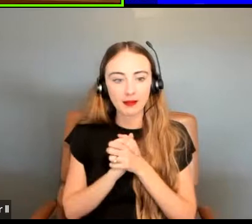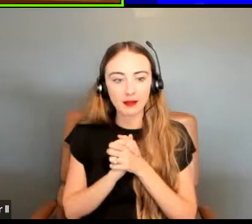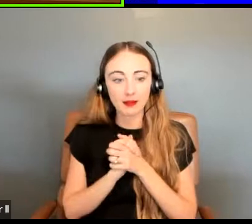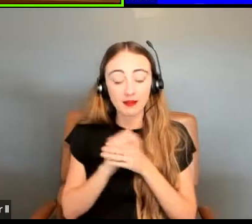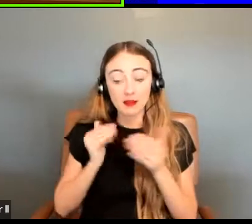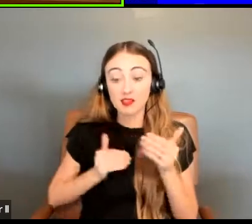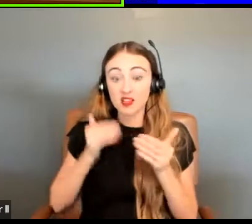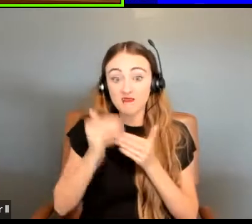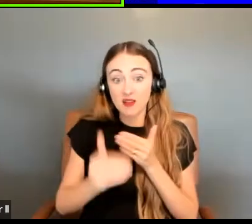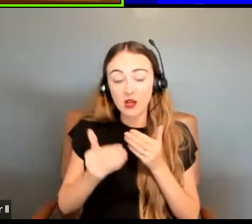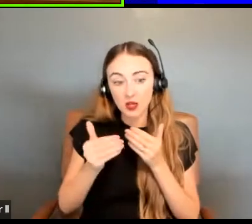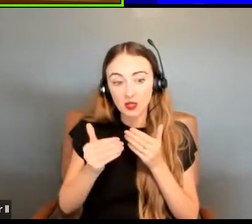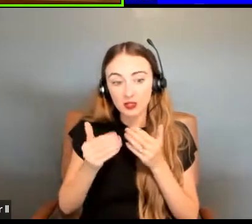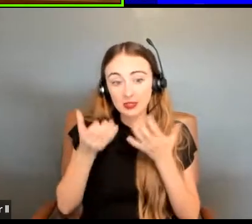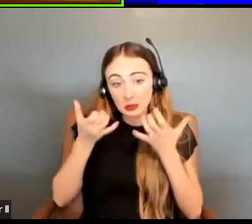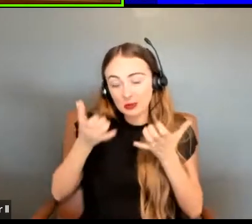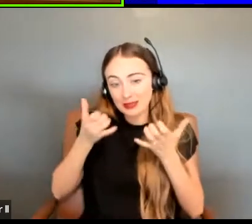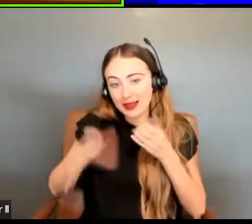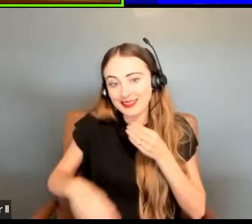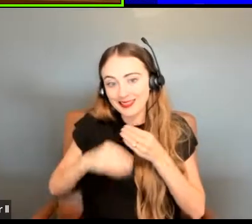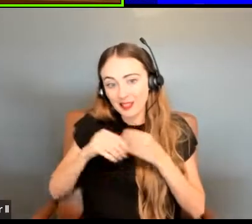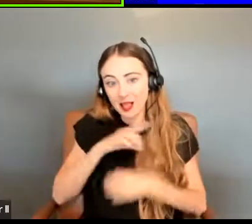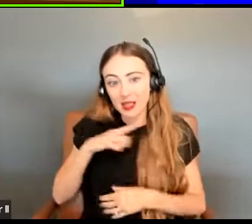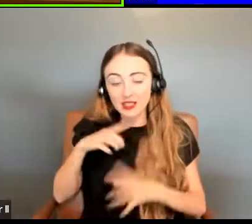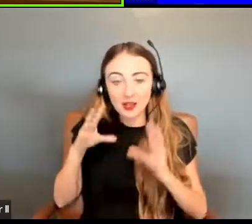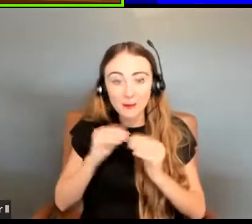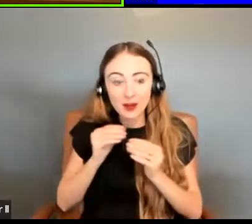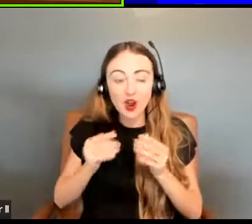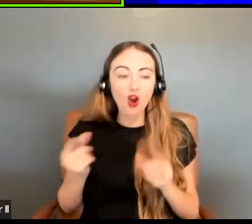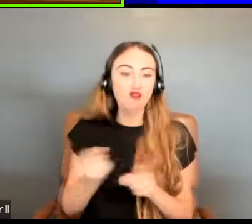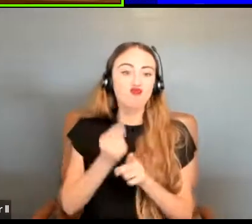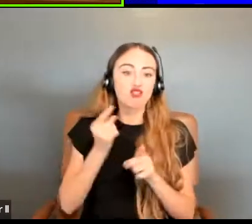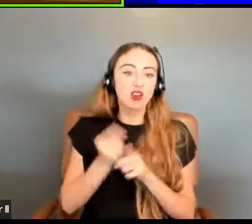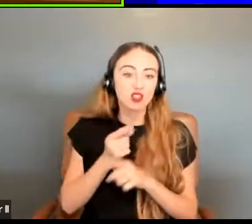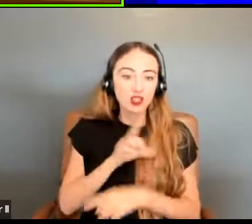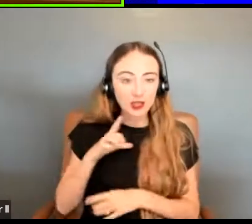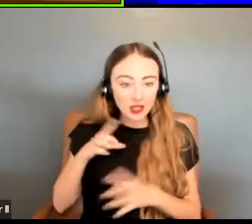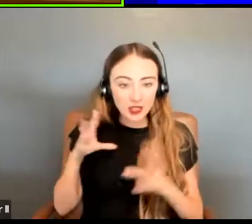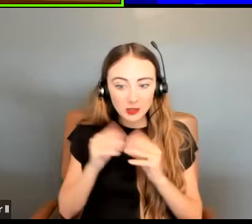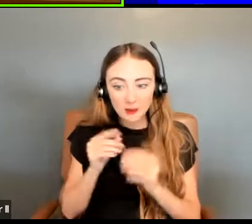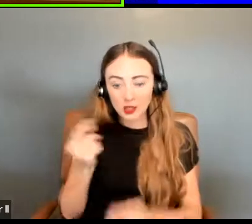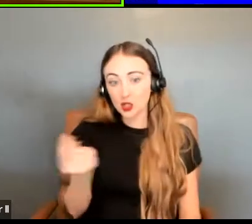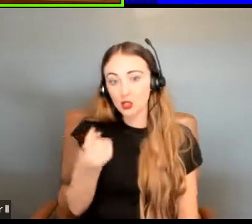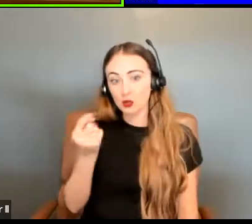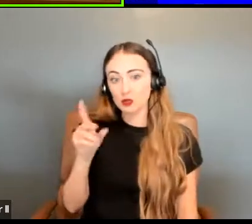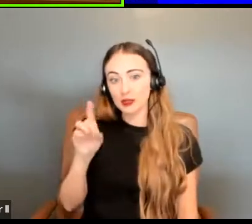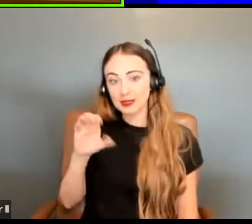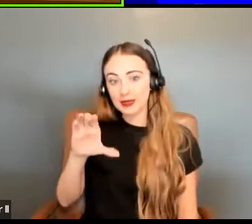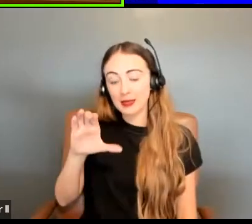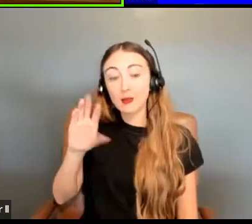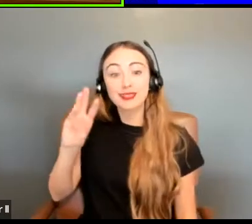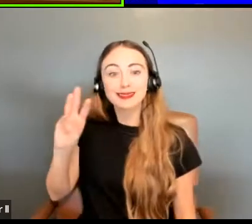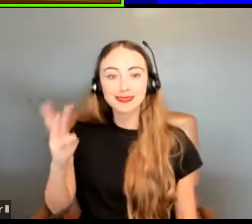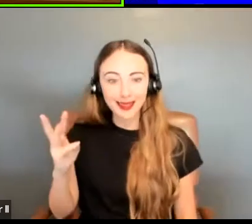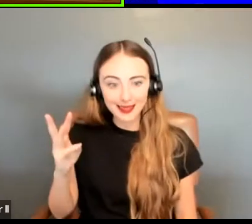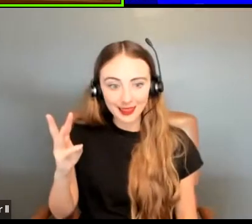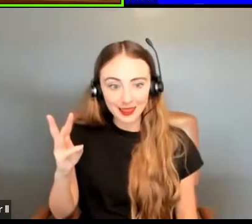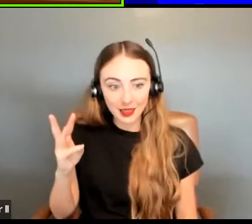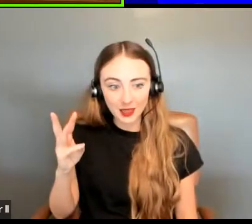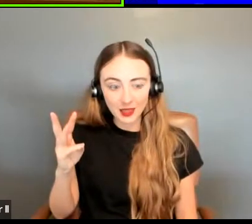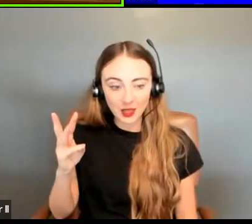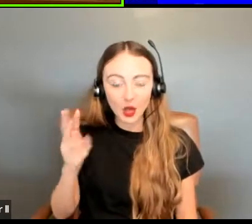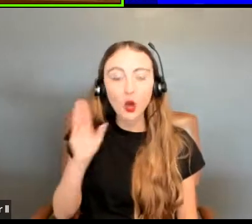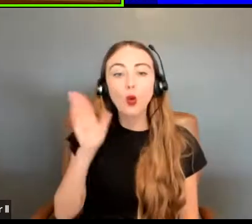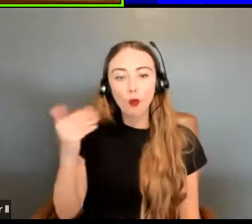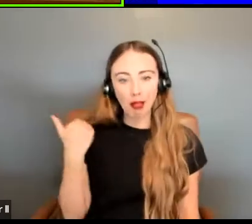Following today's additional legislative meeting, we will have a regular legislative meeting on Tuesday, December 6th. And there